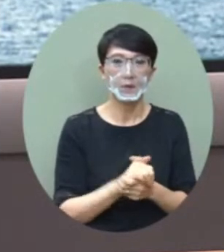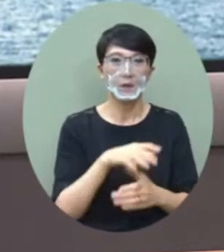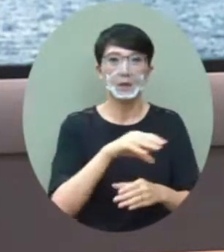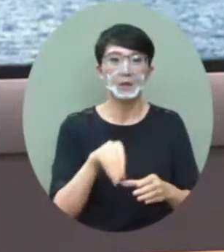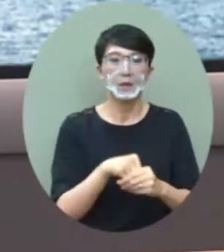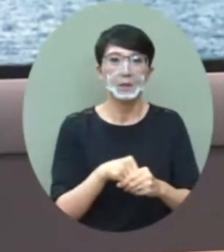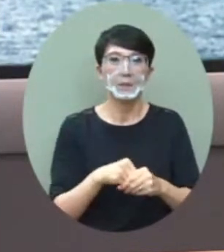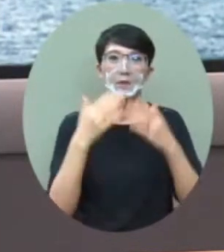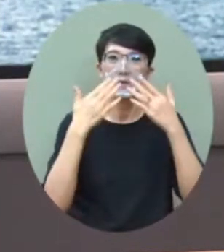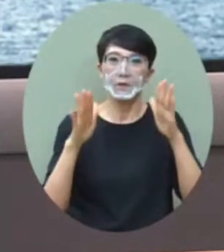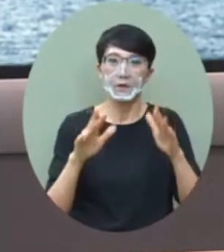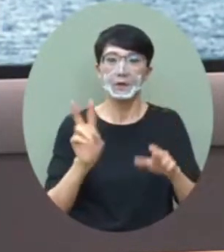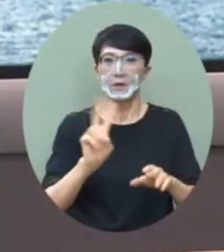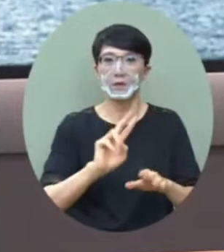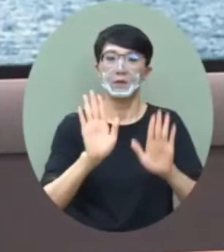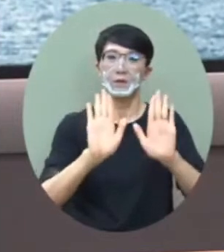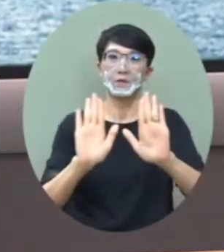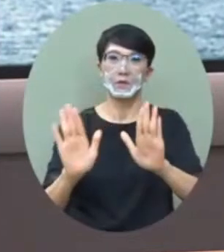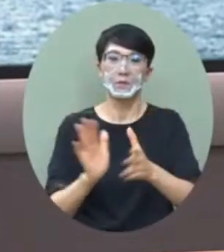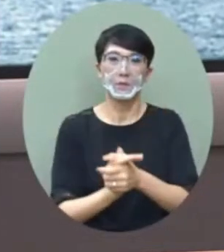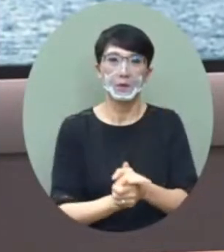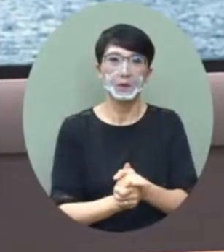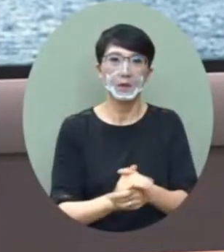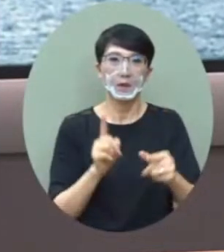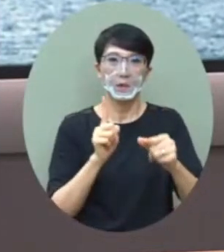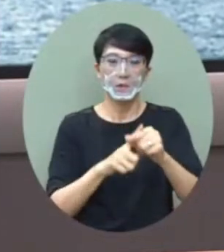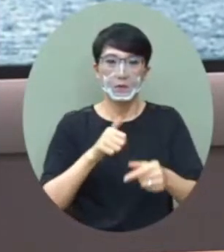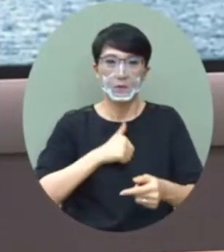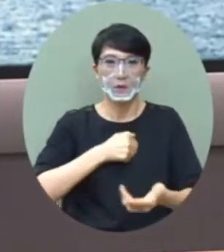and the hotline will operate from 9 to